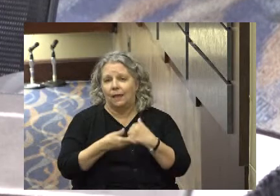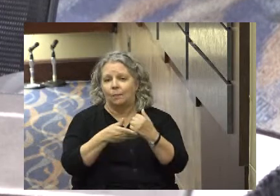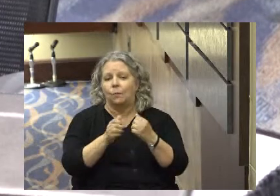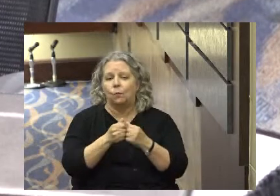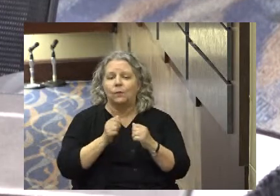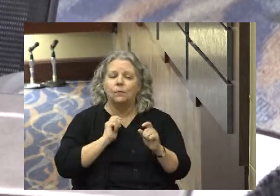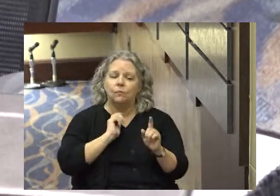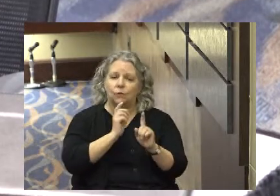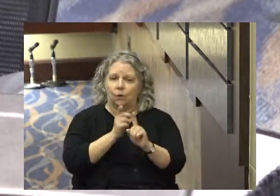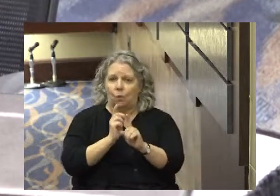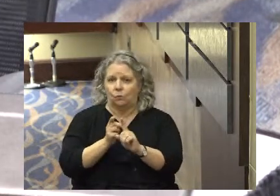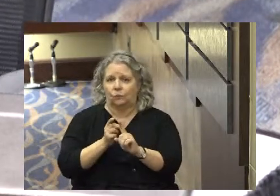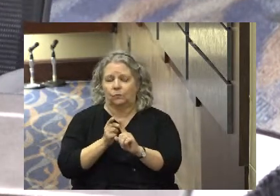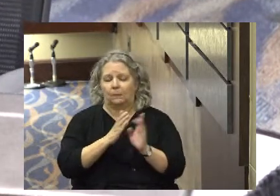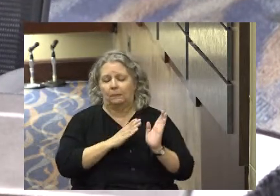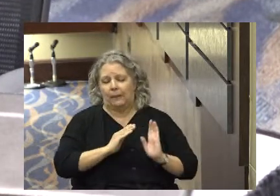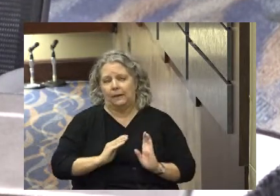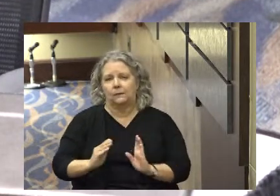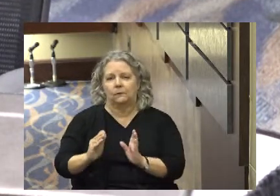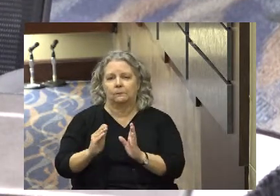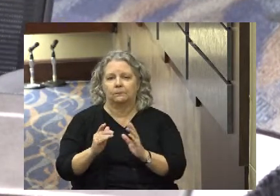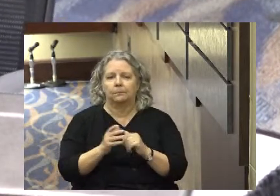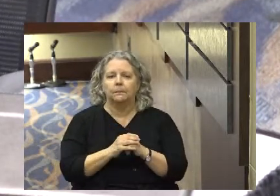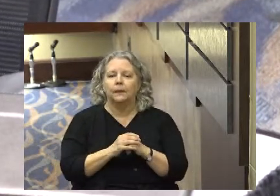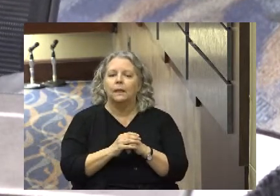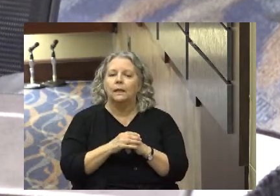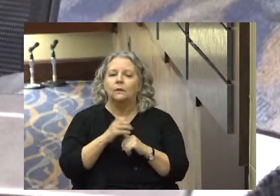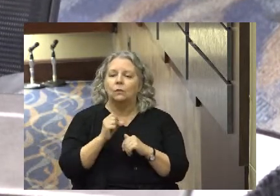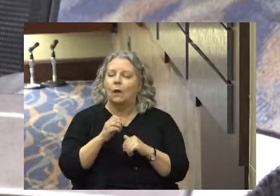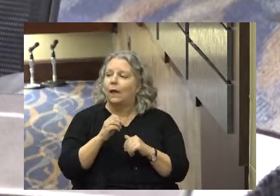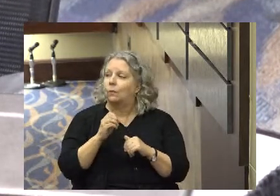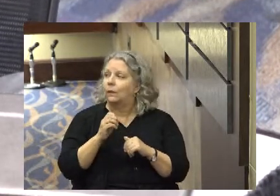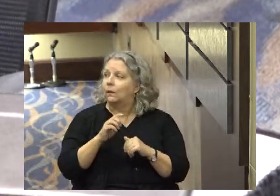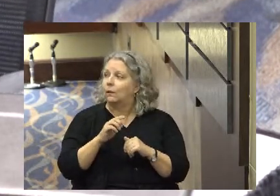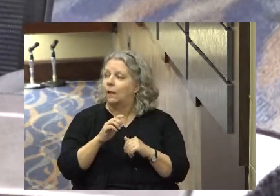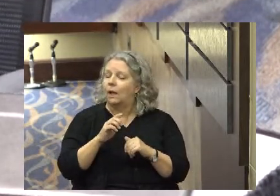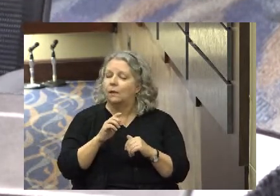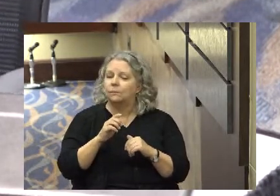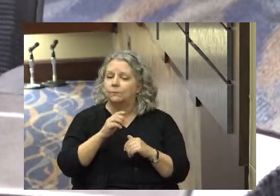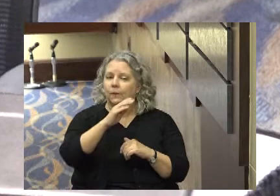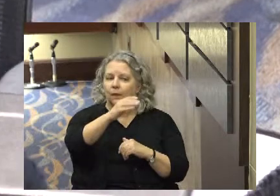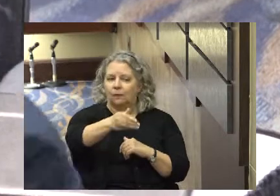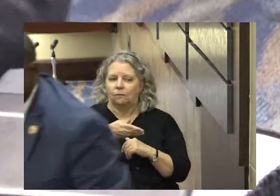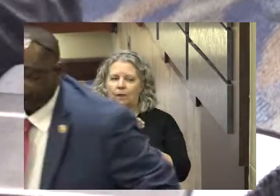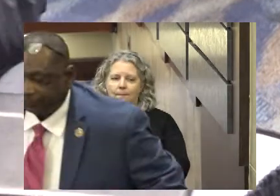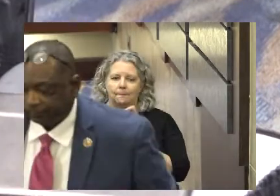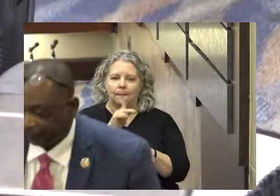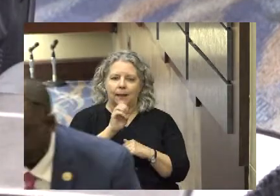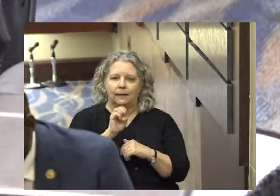and strategies. And so with that, I will turn it over to Mike Stone of Grassroots to begin.